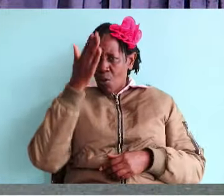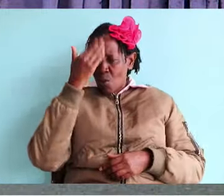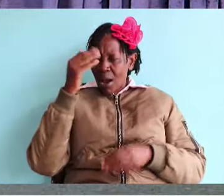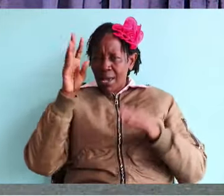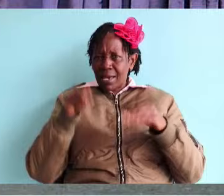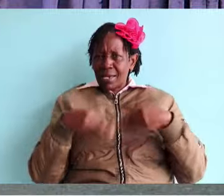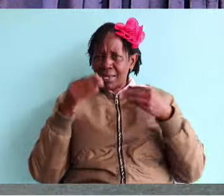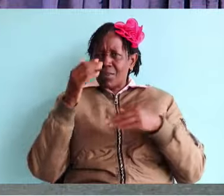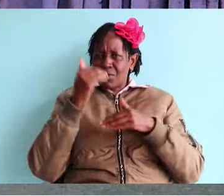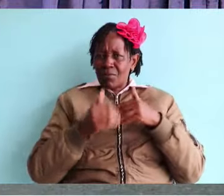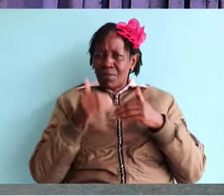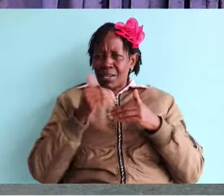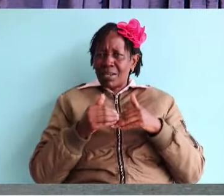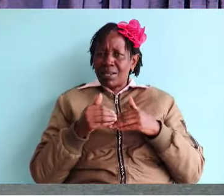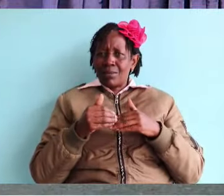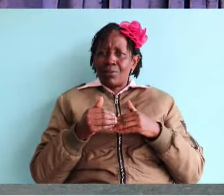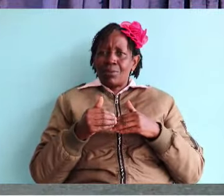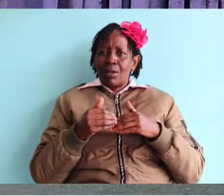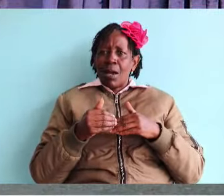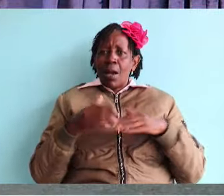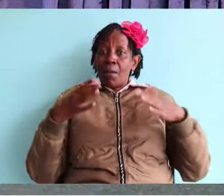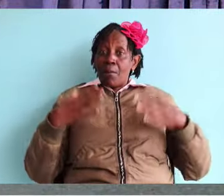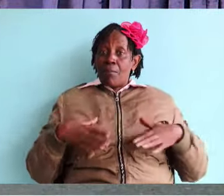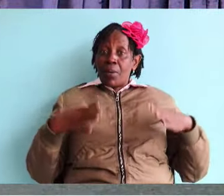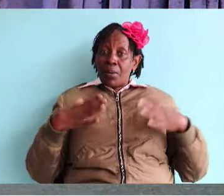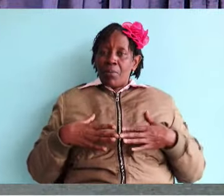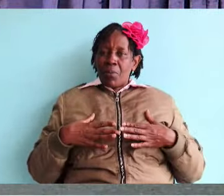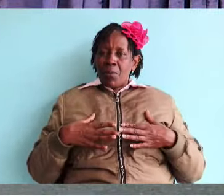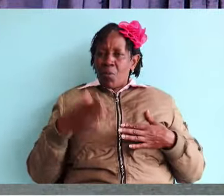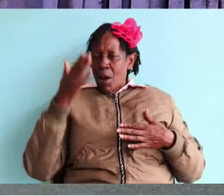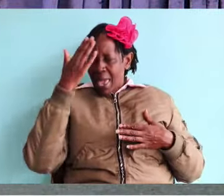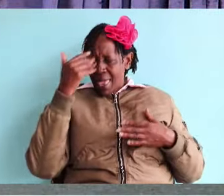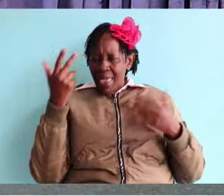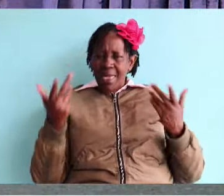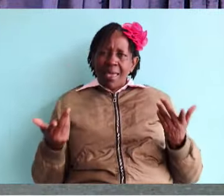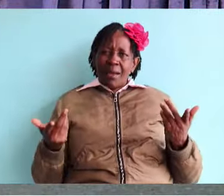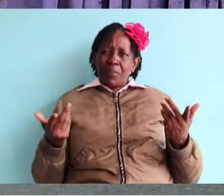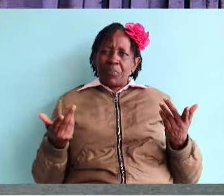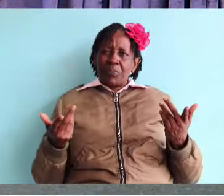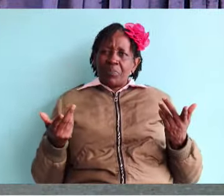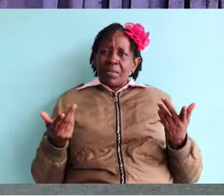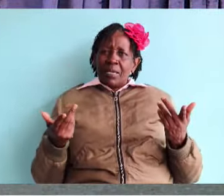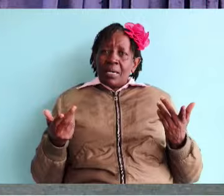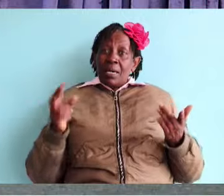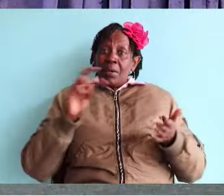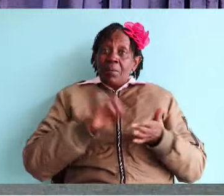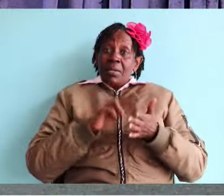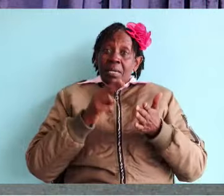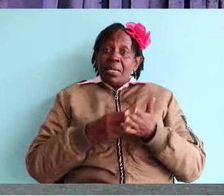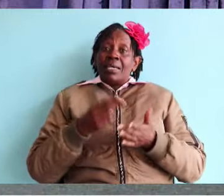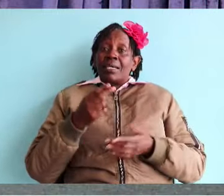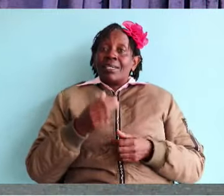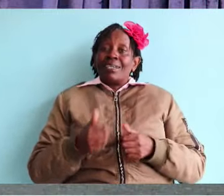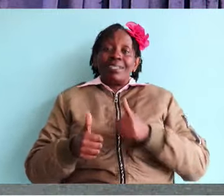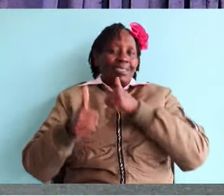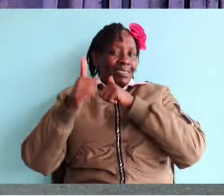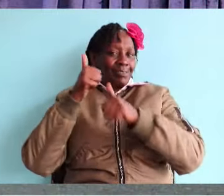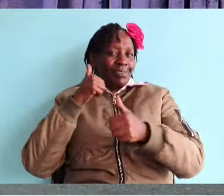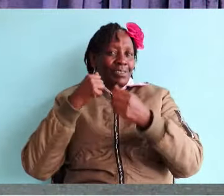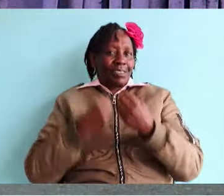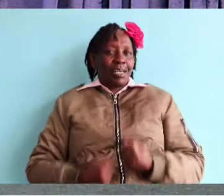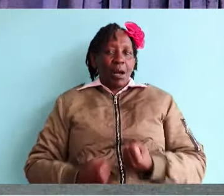troops? You know? And so they are giving conditions of giving them support and being part of this